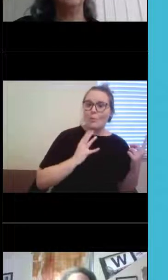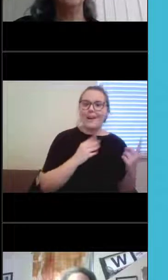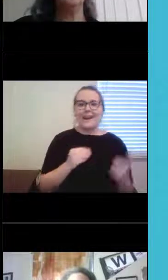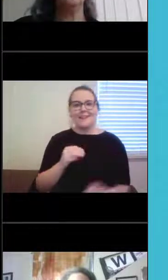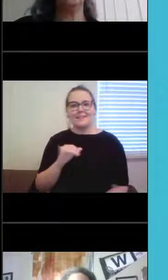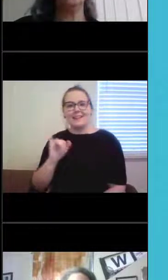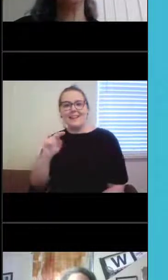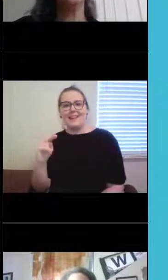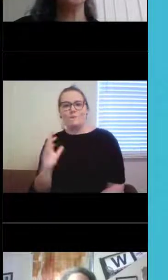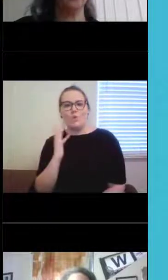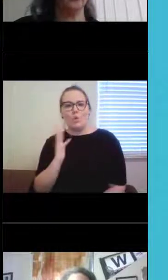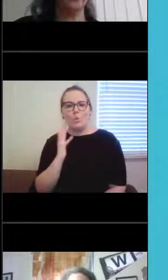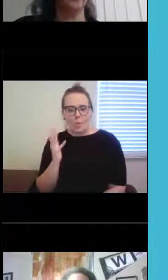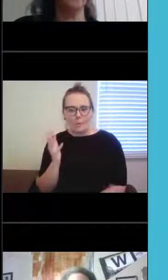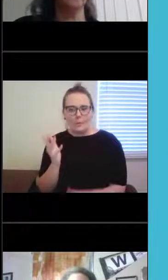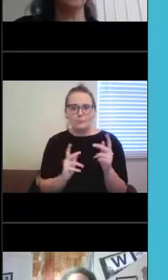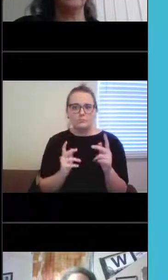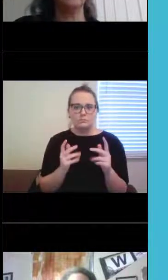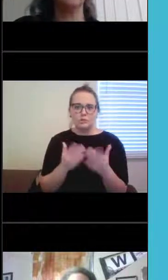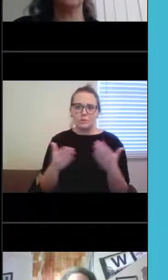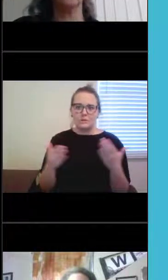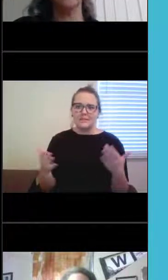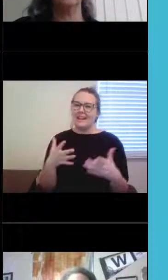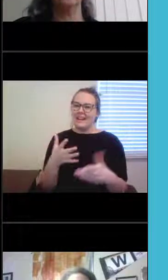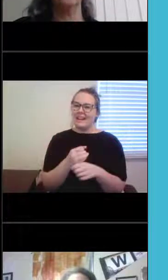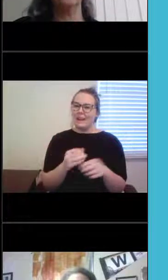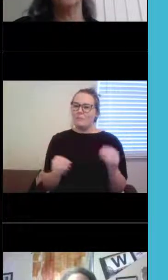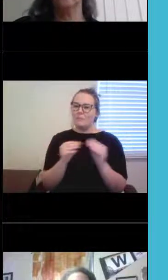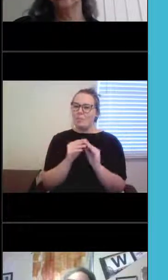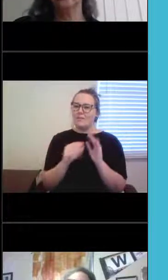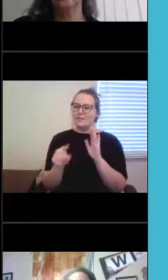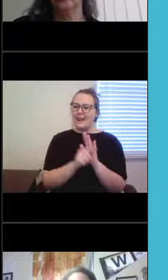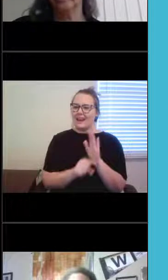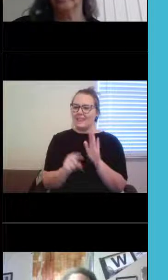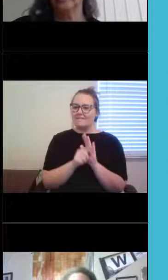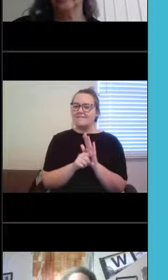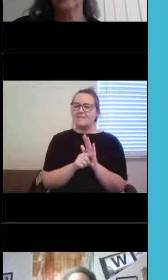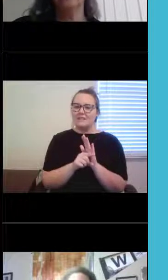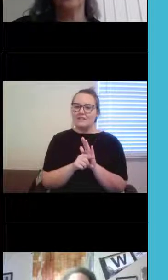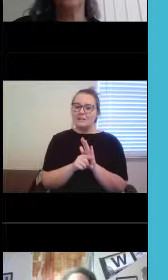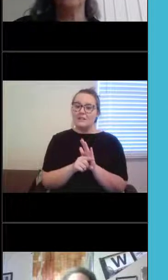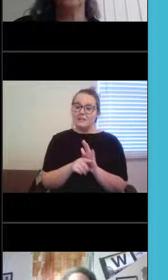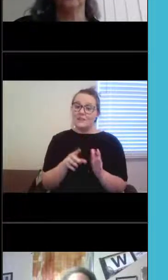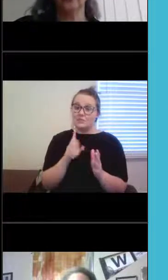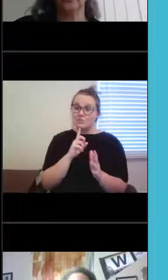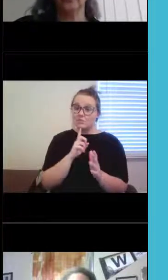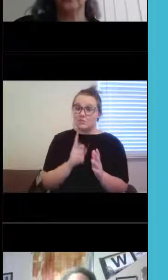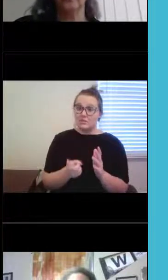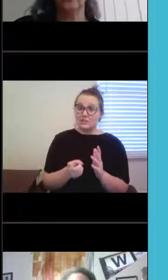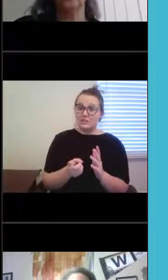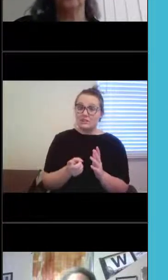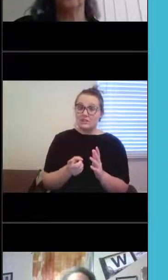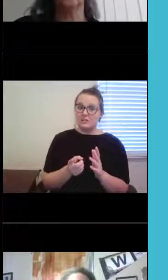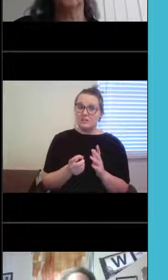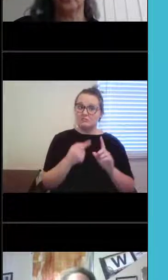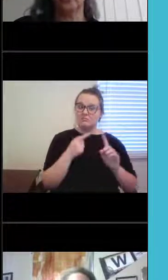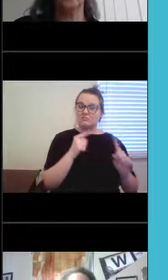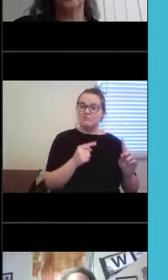sources, also report receiving more negative social reactions. That's largely driven by the formal sources,